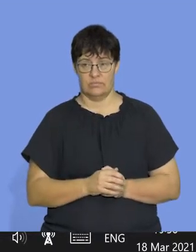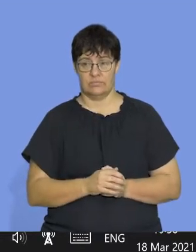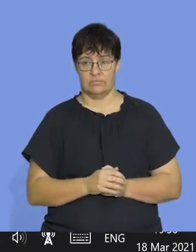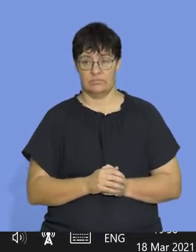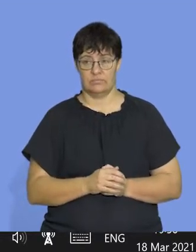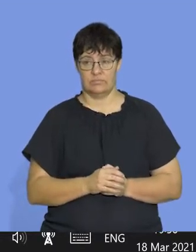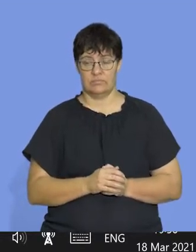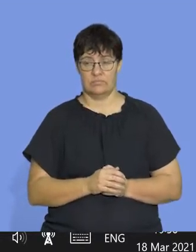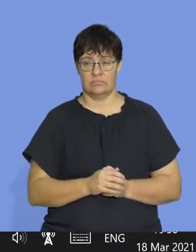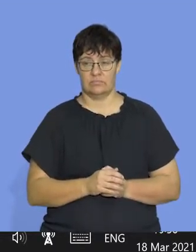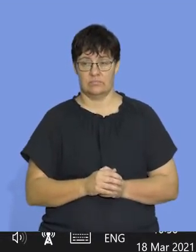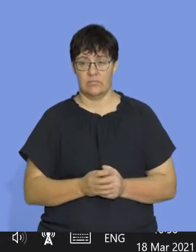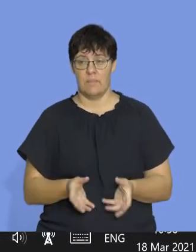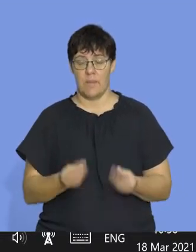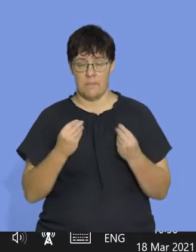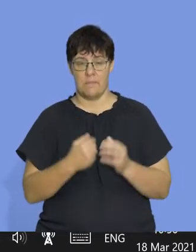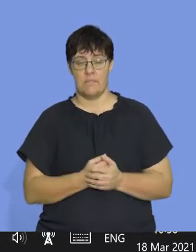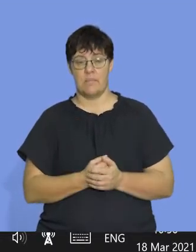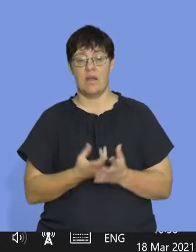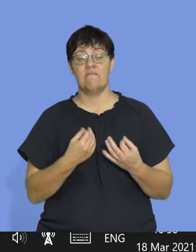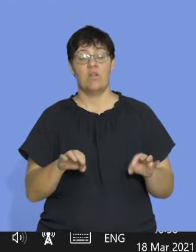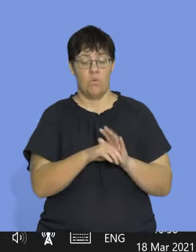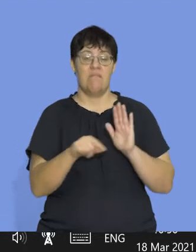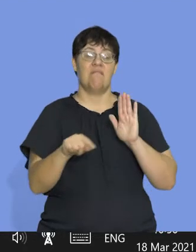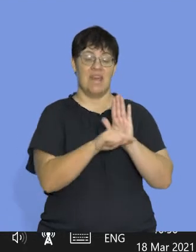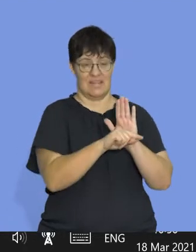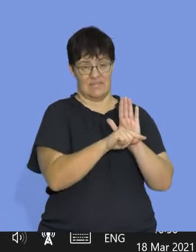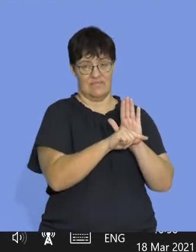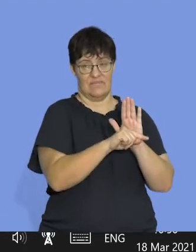okay. So the value is negative